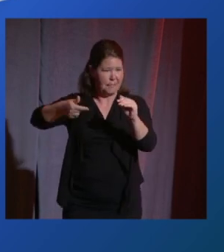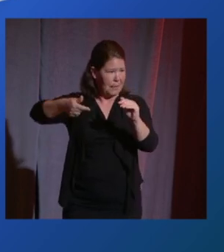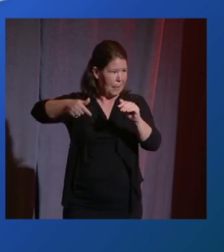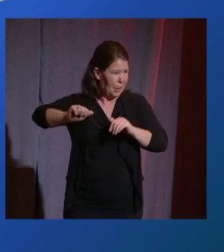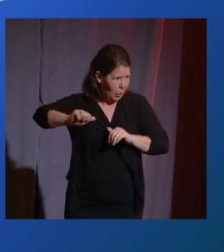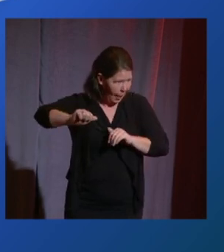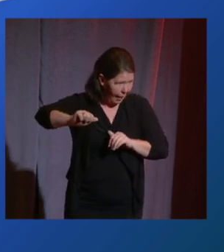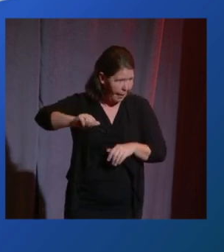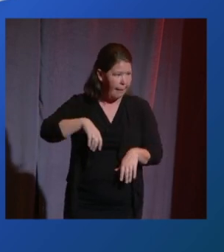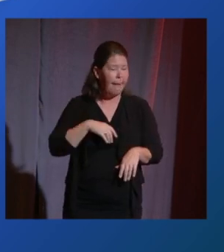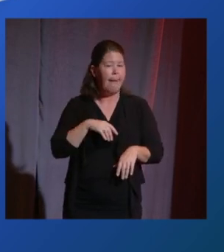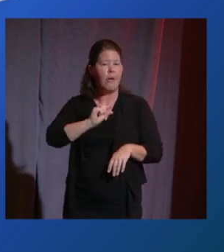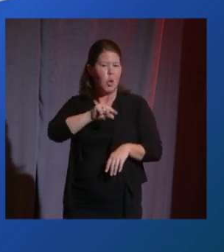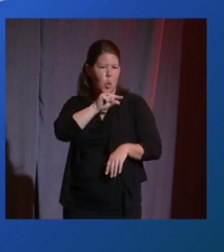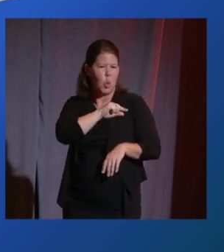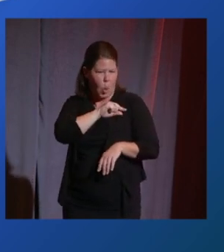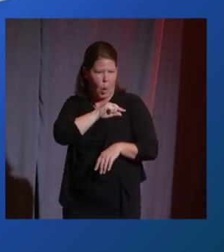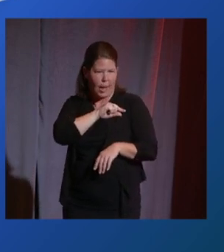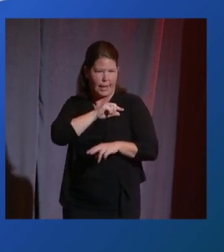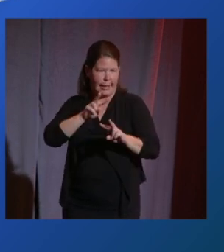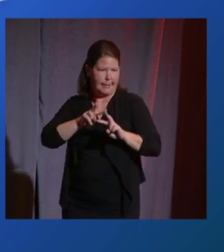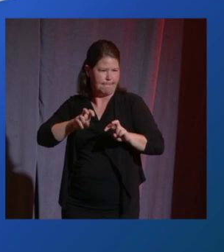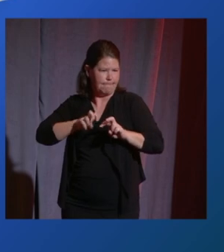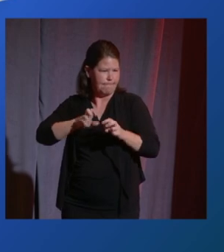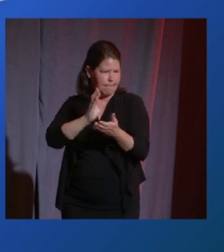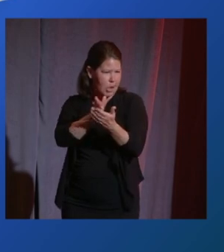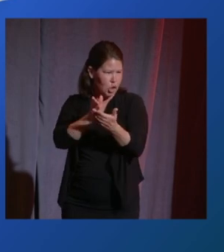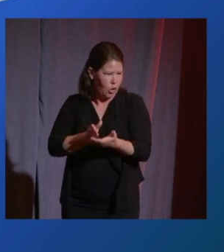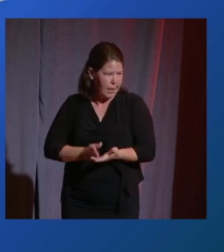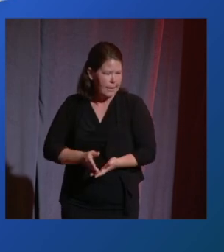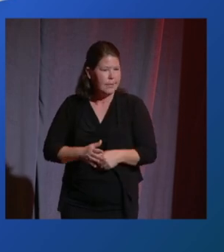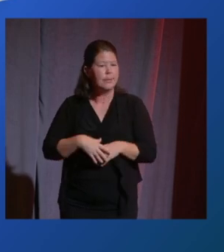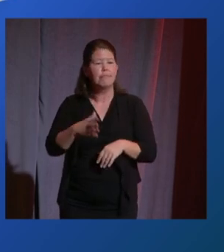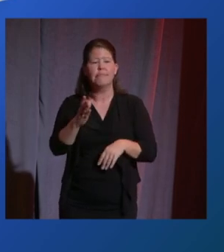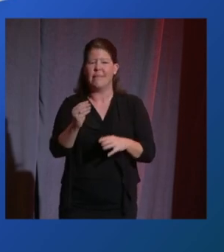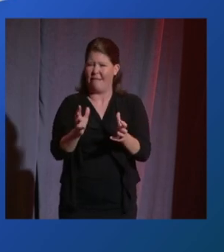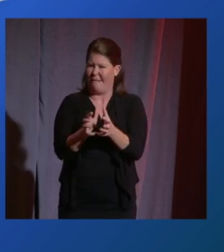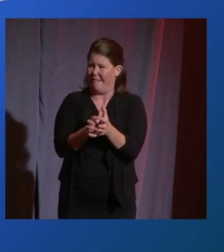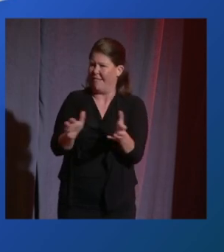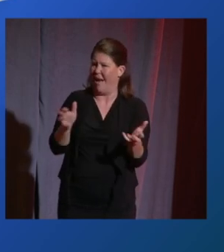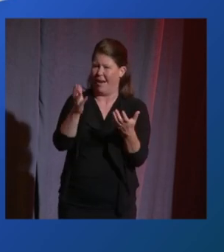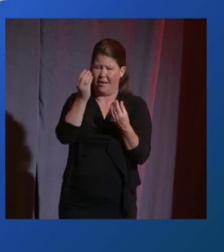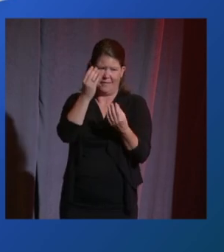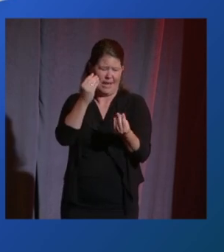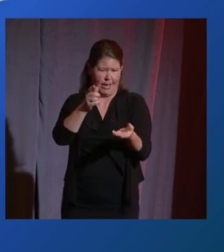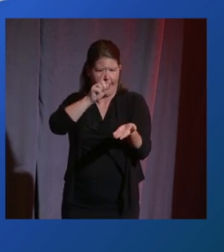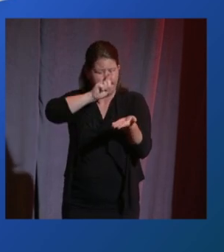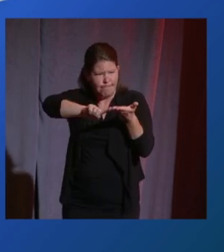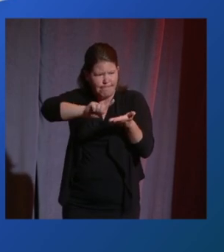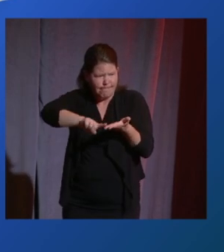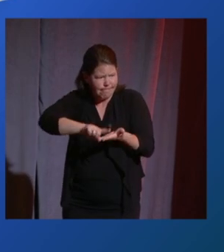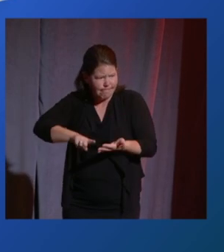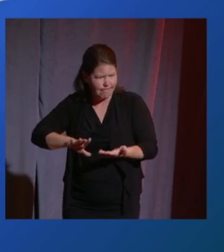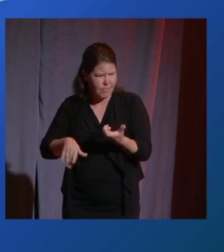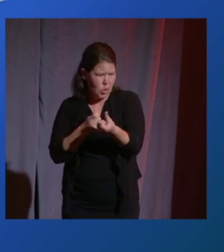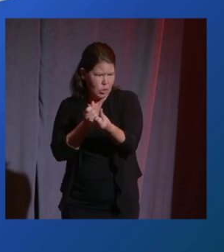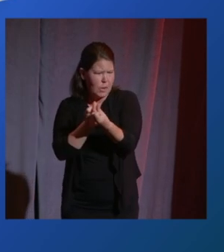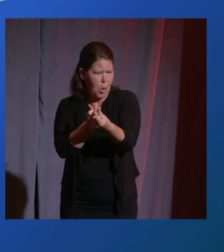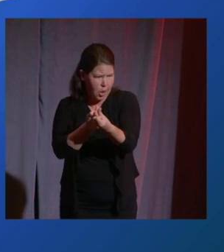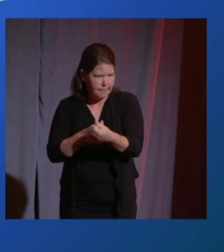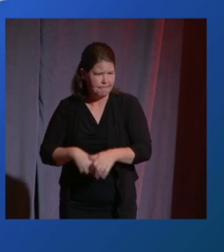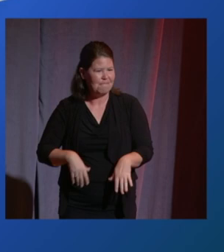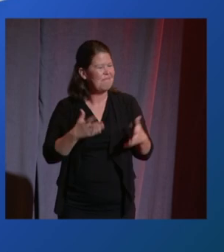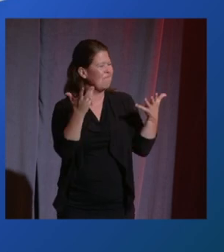of time in the actual raw data for in in support of NGA fantastic let's give her a round of